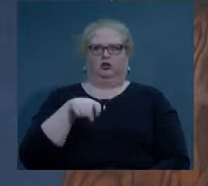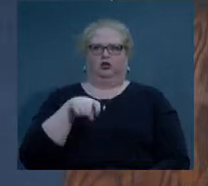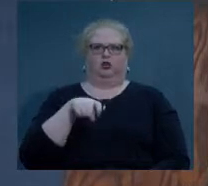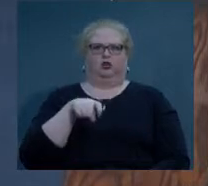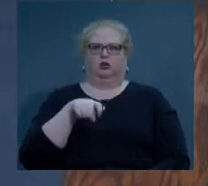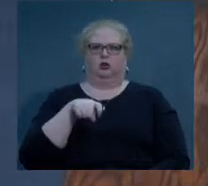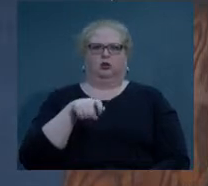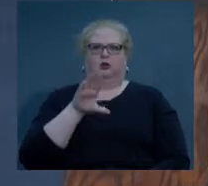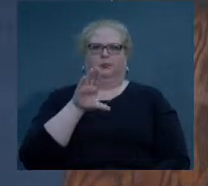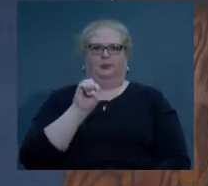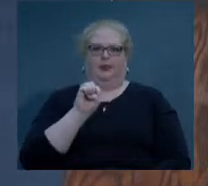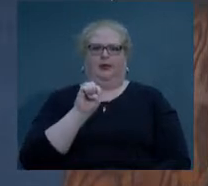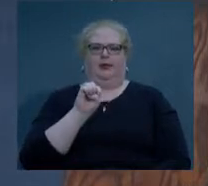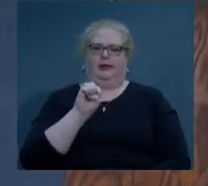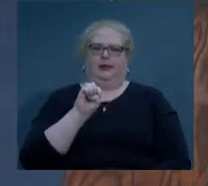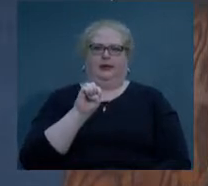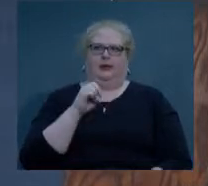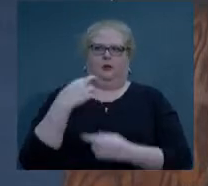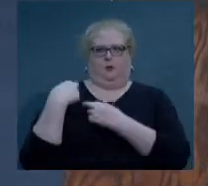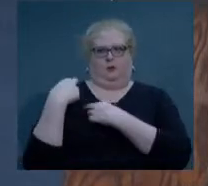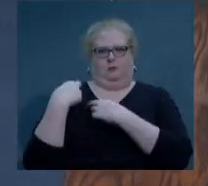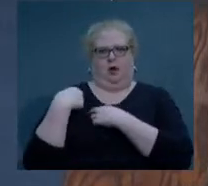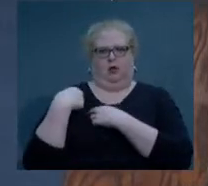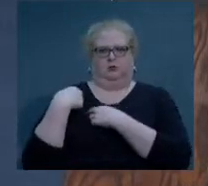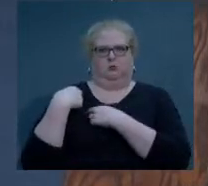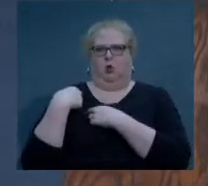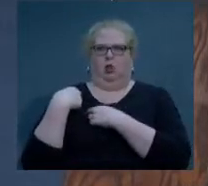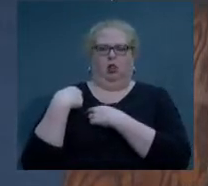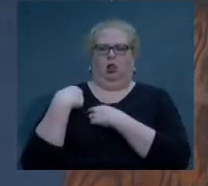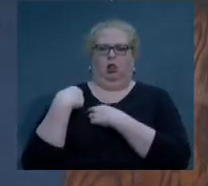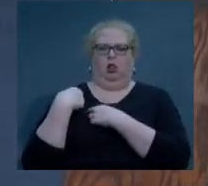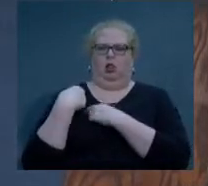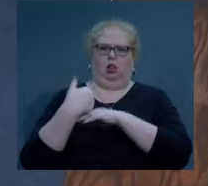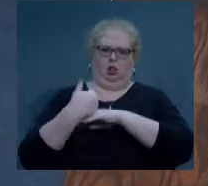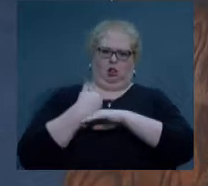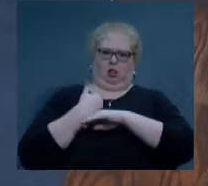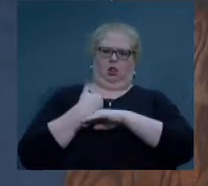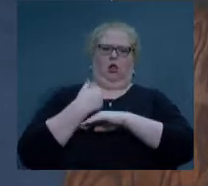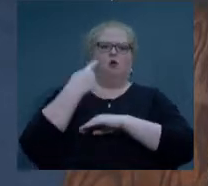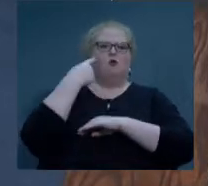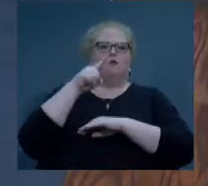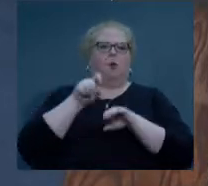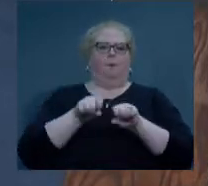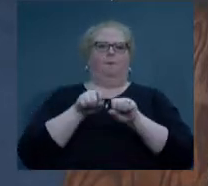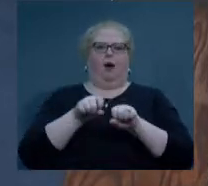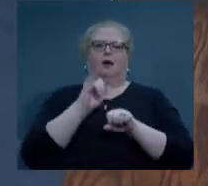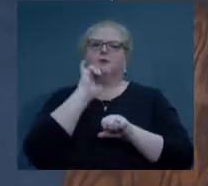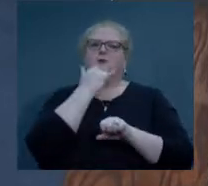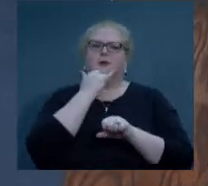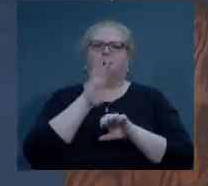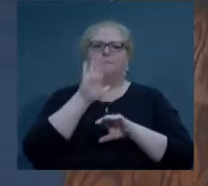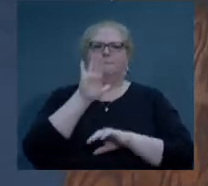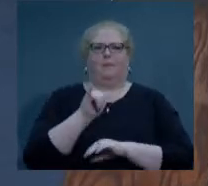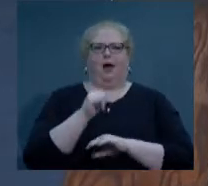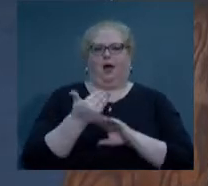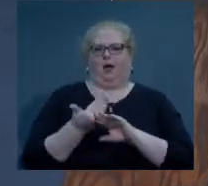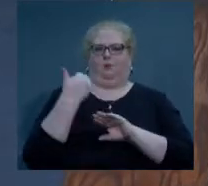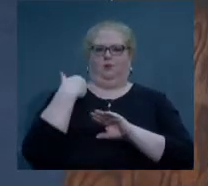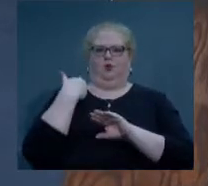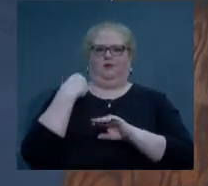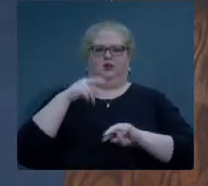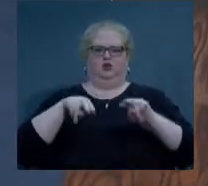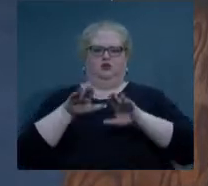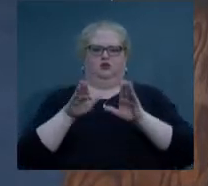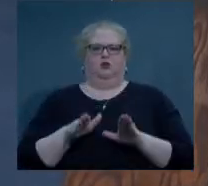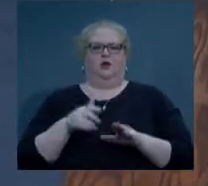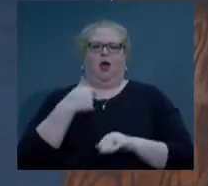held responsible for a possible mistake made by a previous surveyor. I have had the